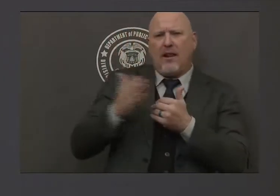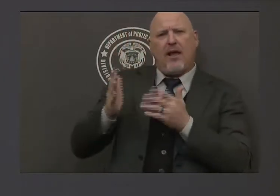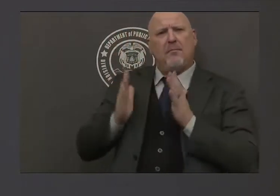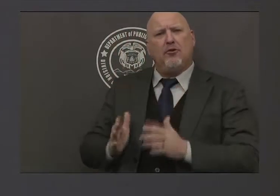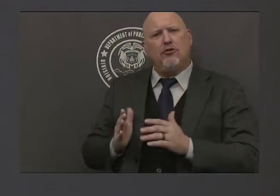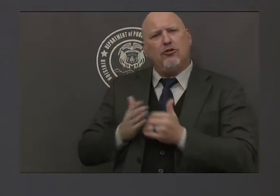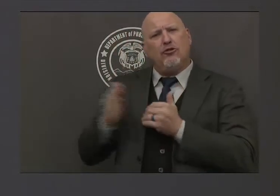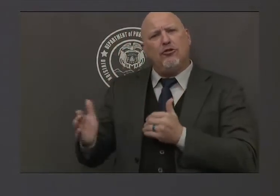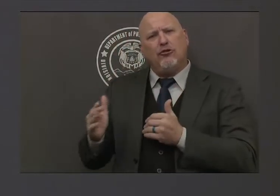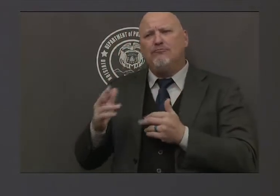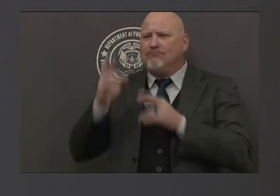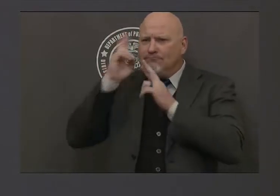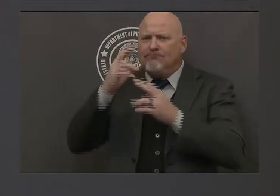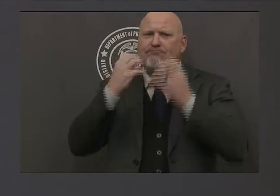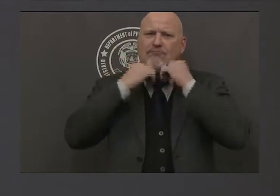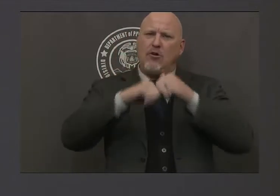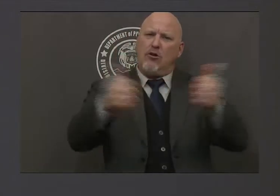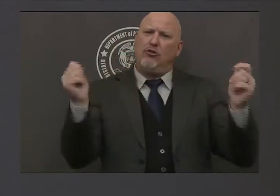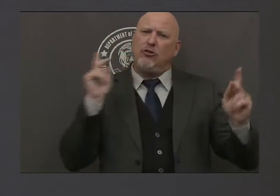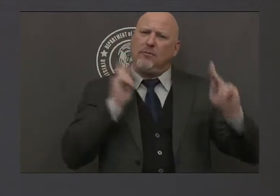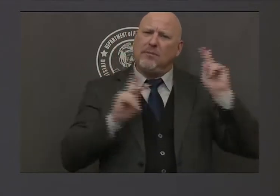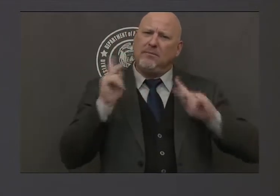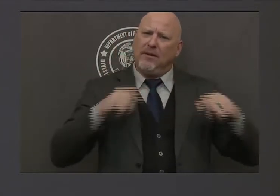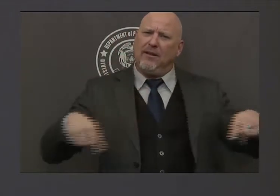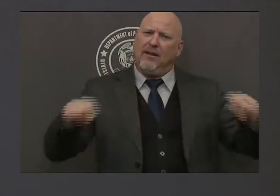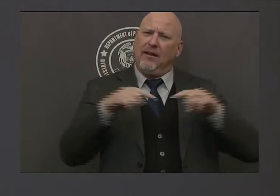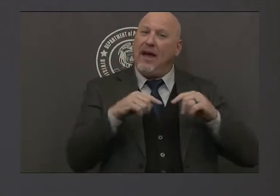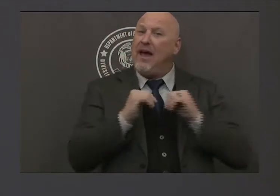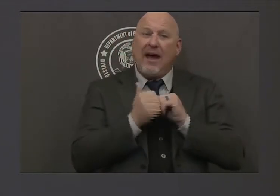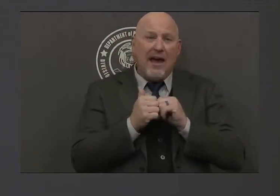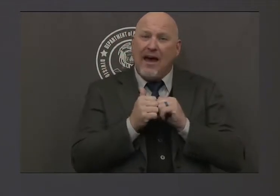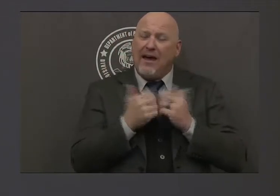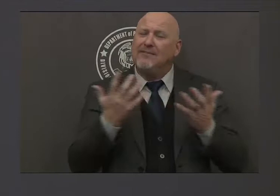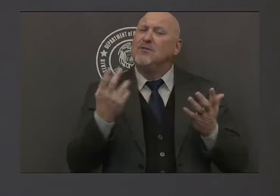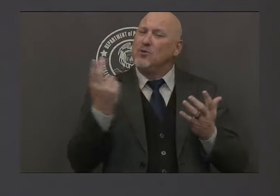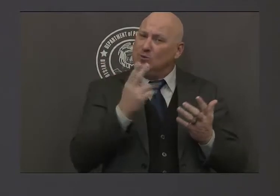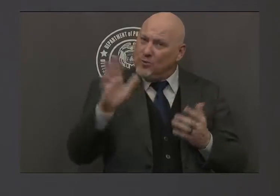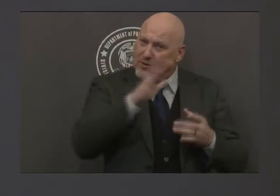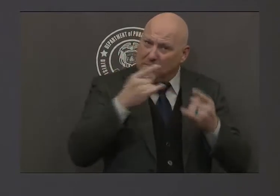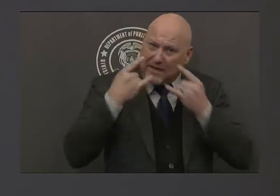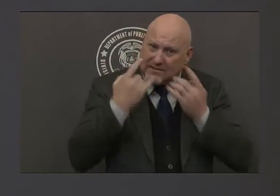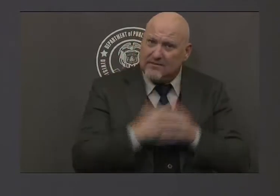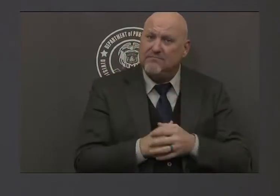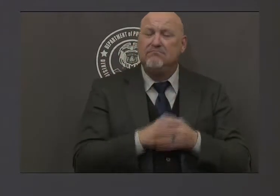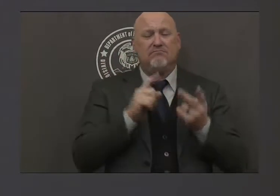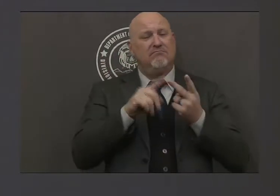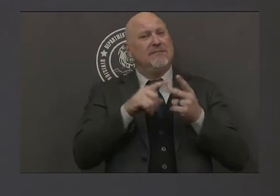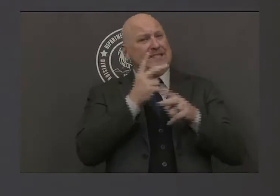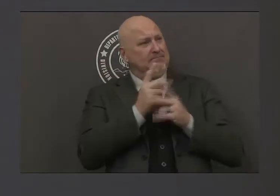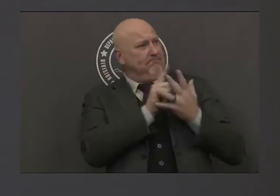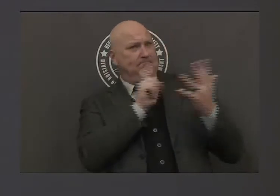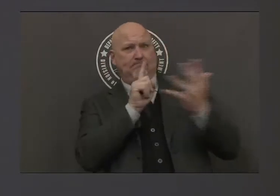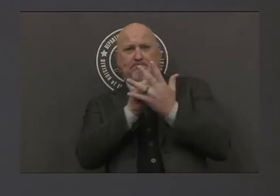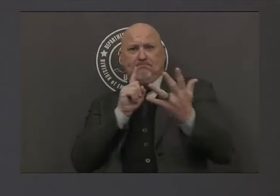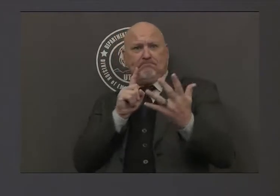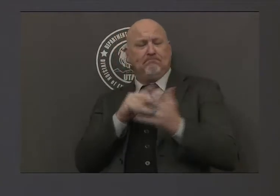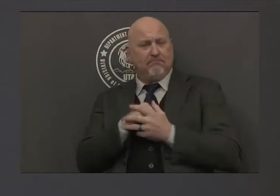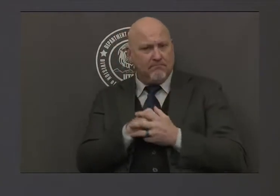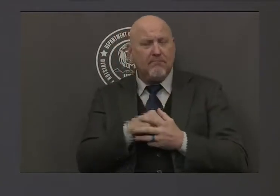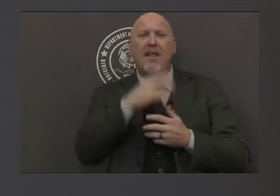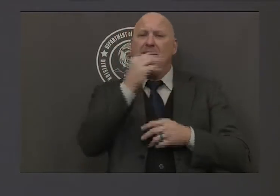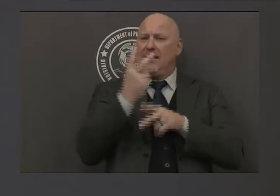showing respect by wearing a mask and social distancing. And I appreciate the fact that we're getting good counsel from our